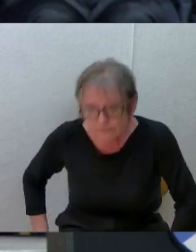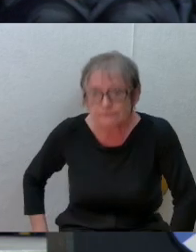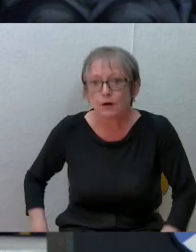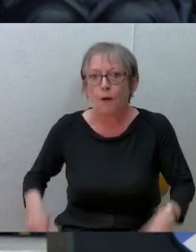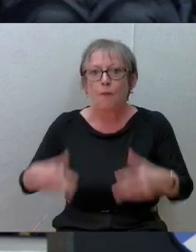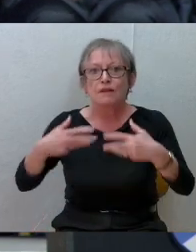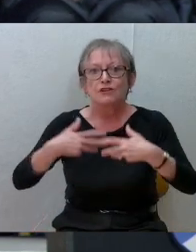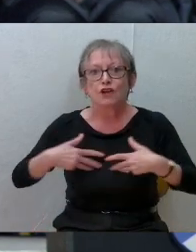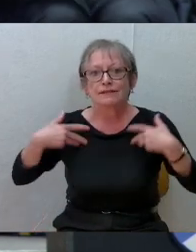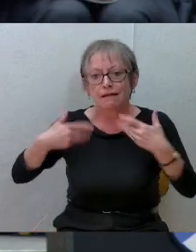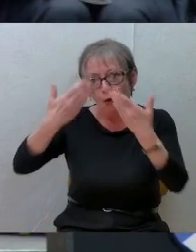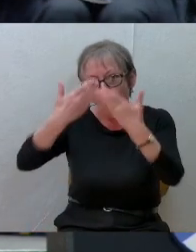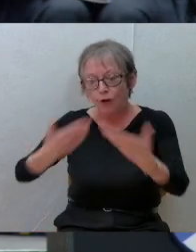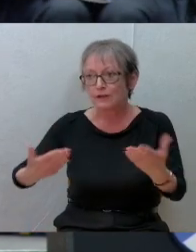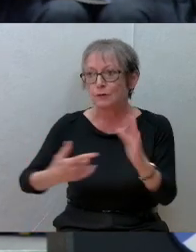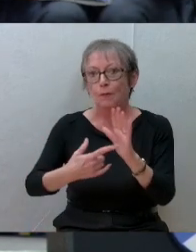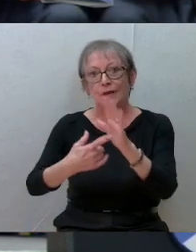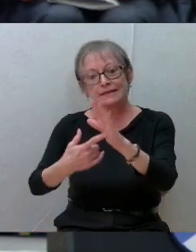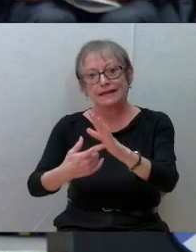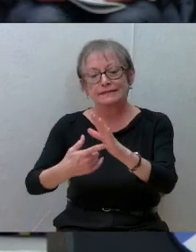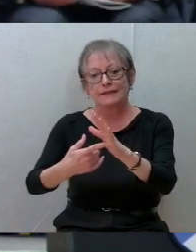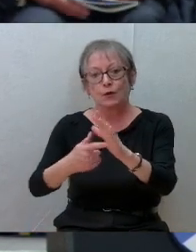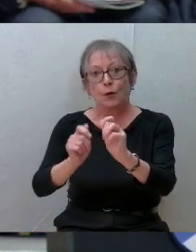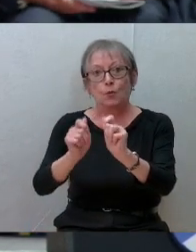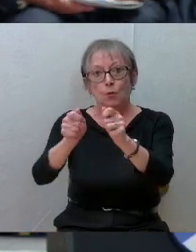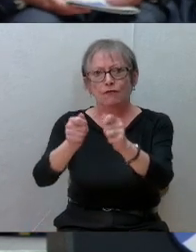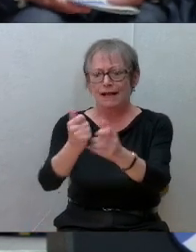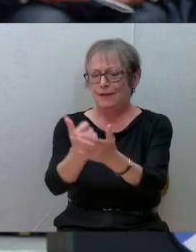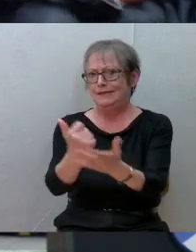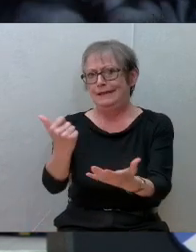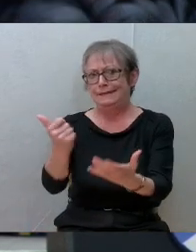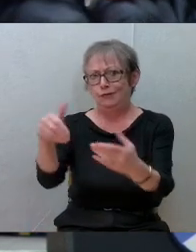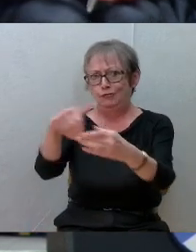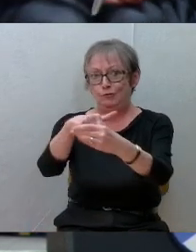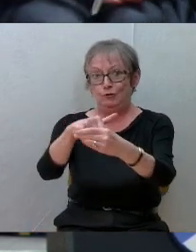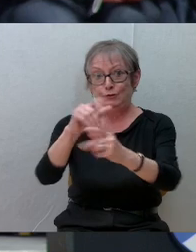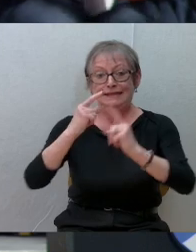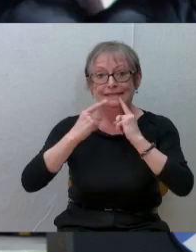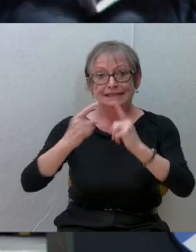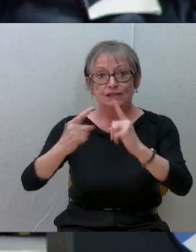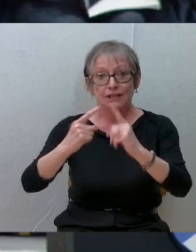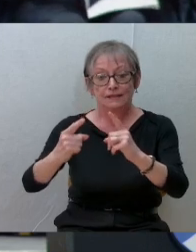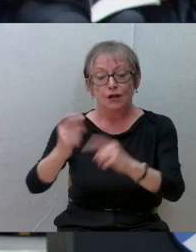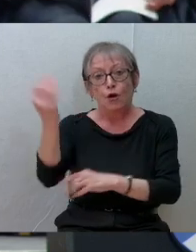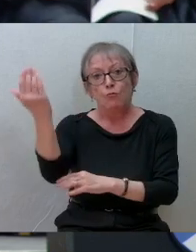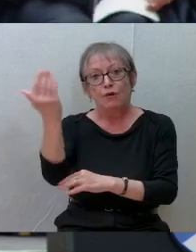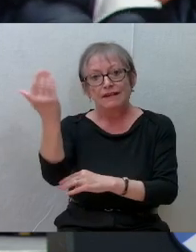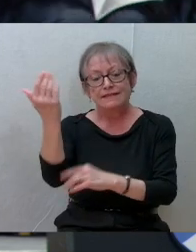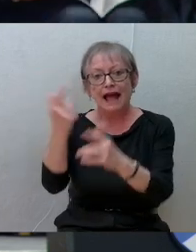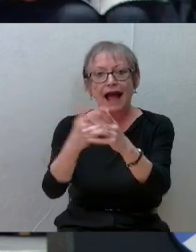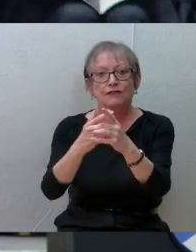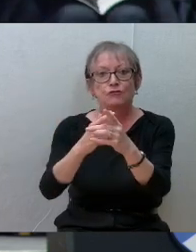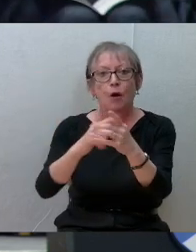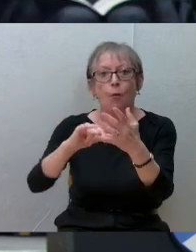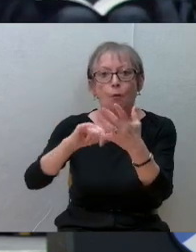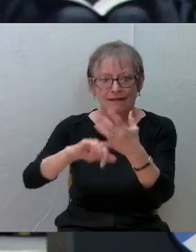Chancellor, I have the honour to present for the Chancellor's Award for Outstanding Contribution to Teaching, Professor Andrea Ross.